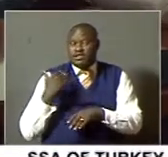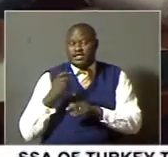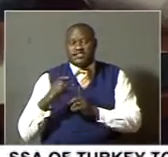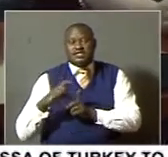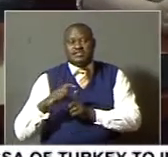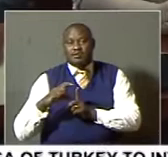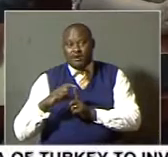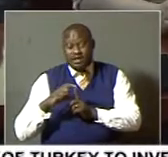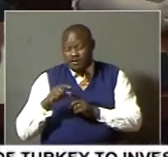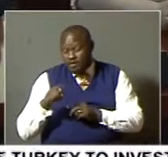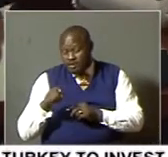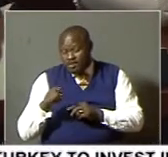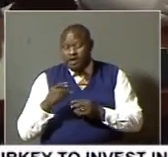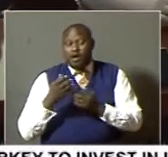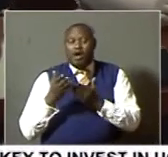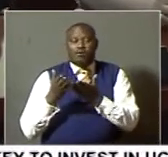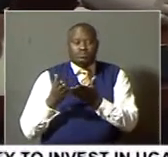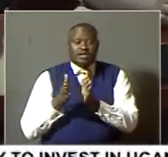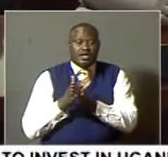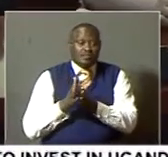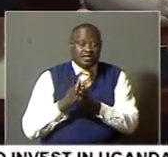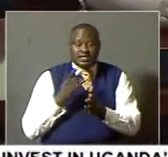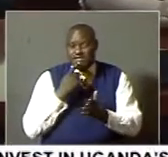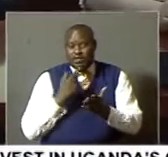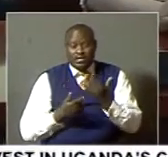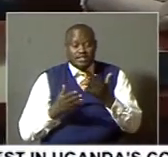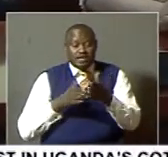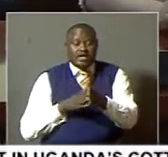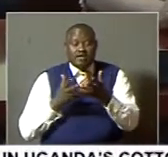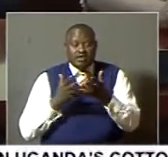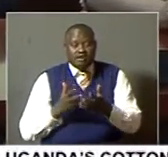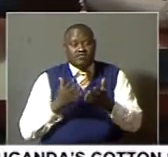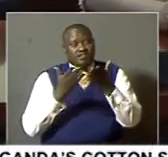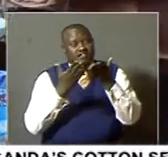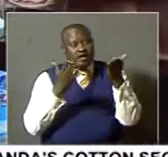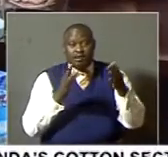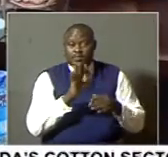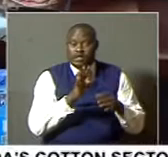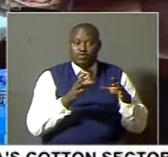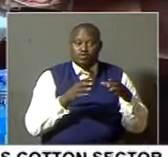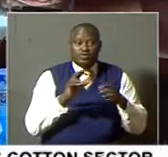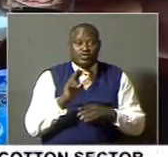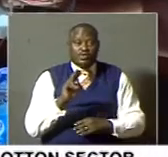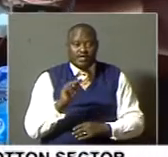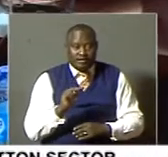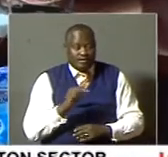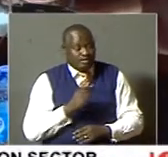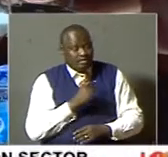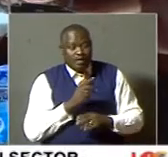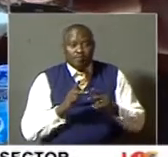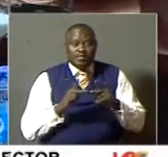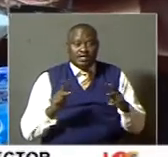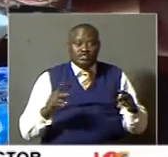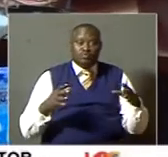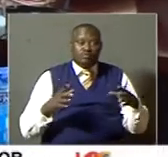December, in which what was described as the deadliest attack in the organization's recent history. The peacekeepers, who